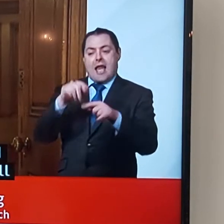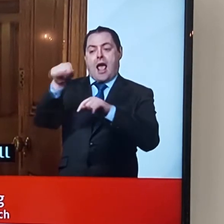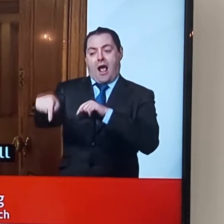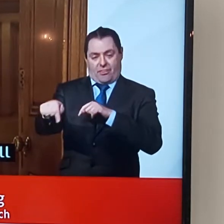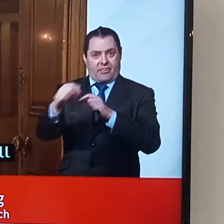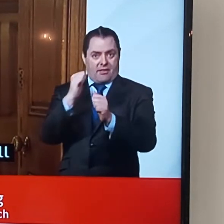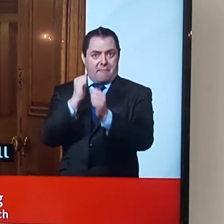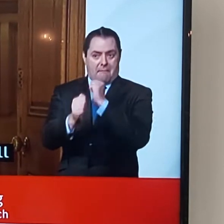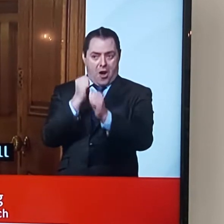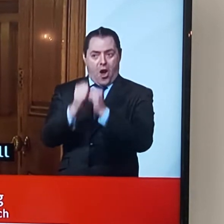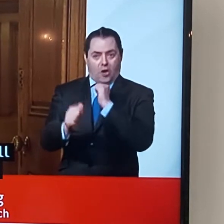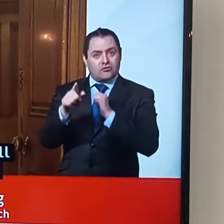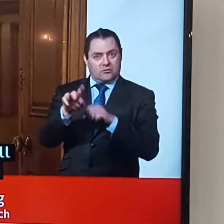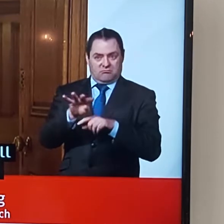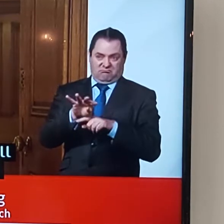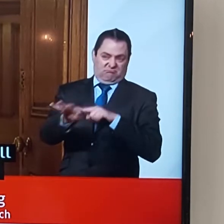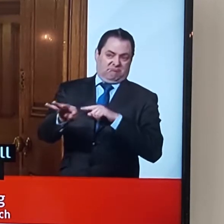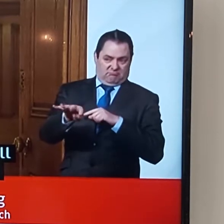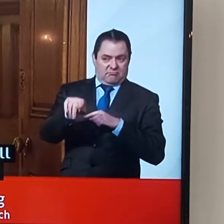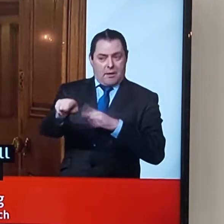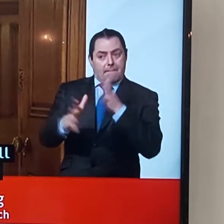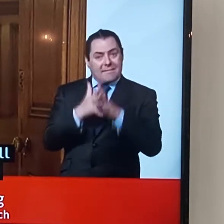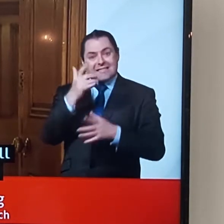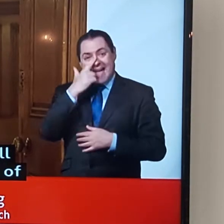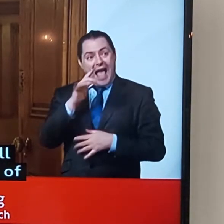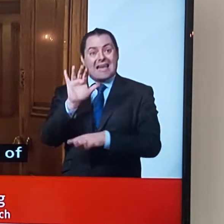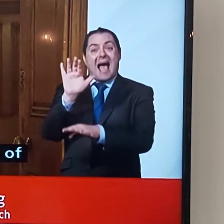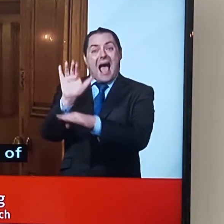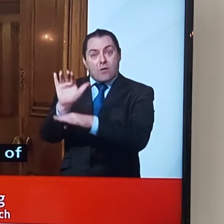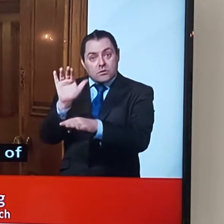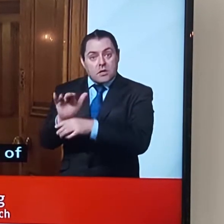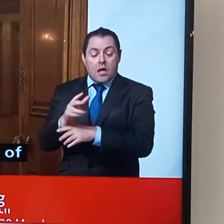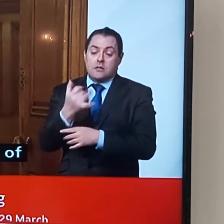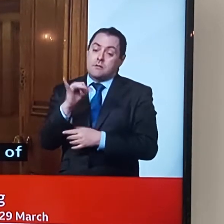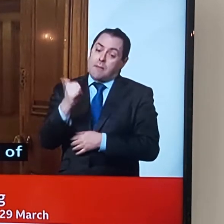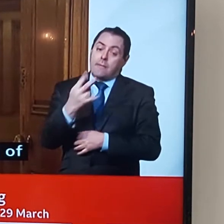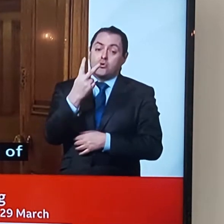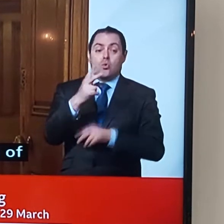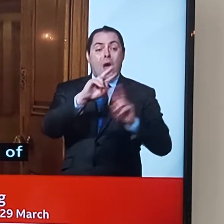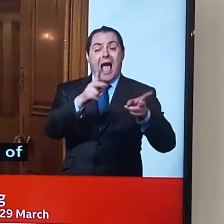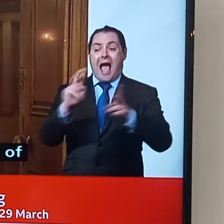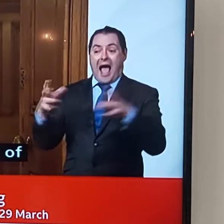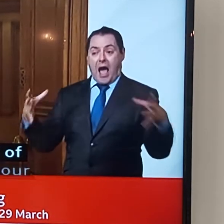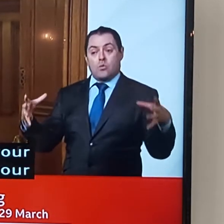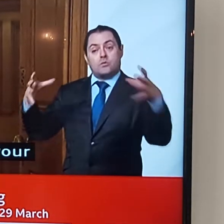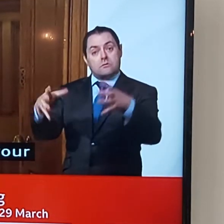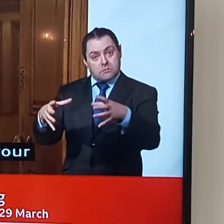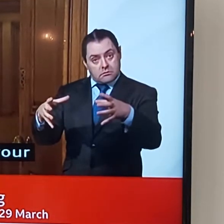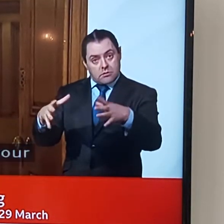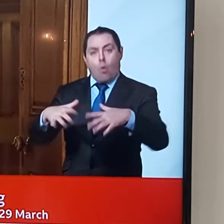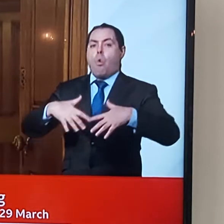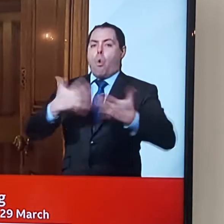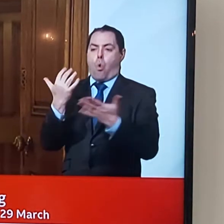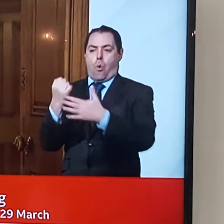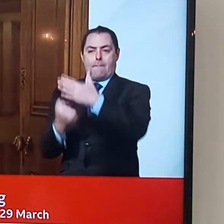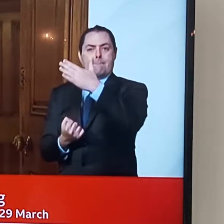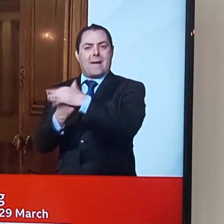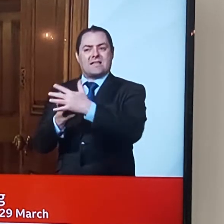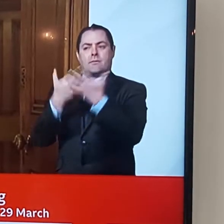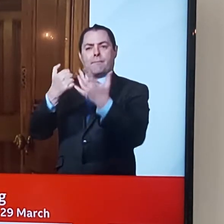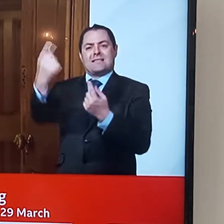and family outside, including in gardens, either as 2 households or subject to the rule